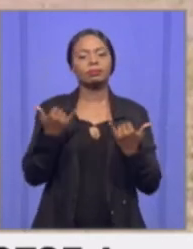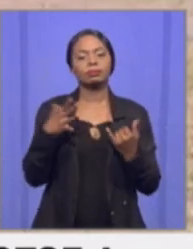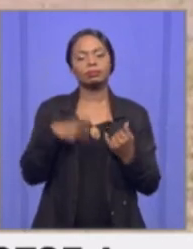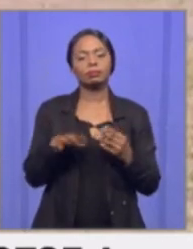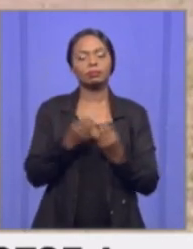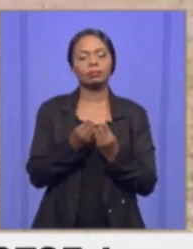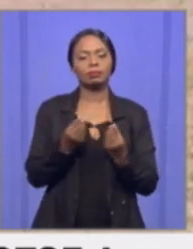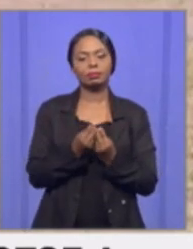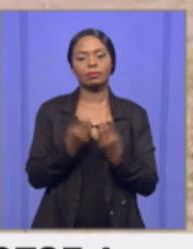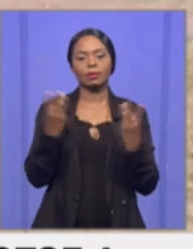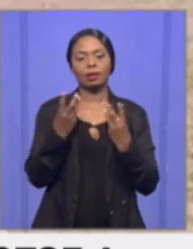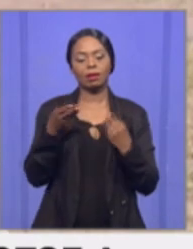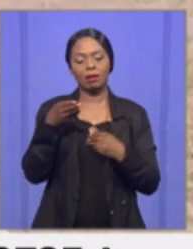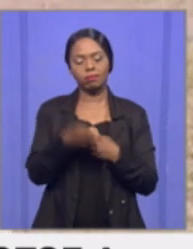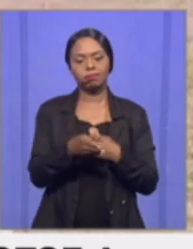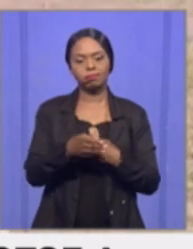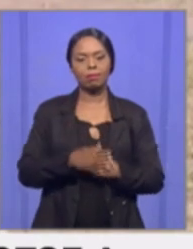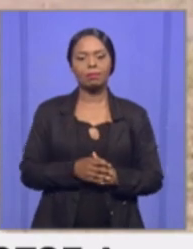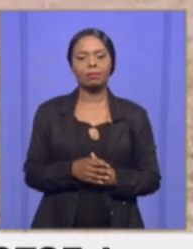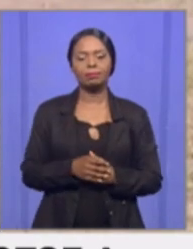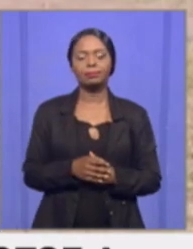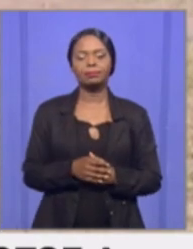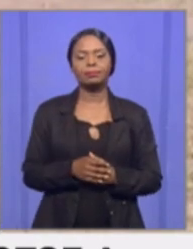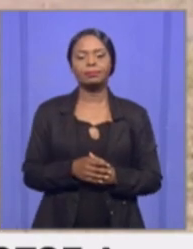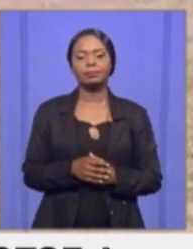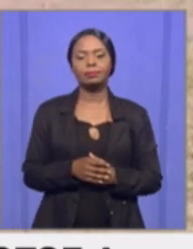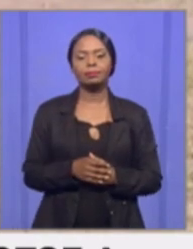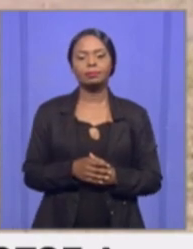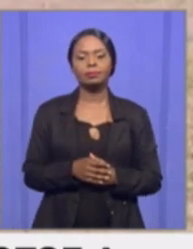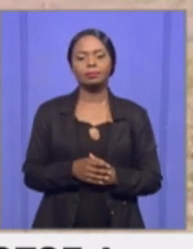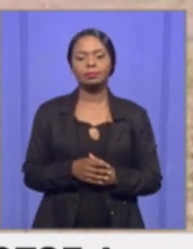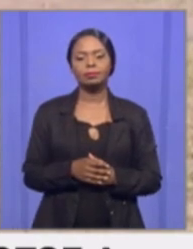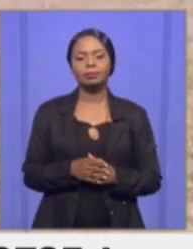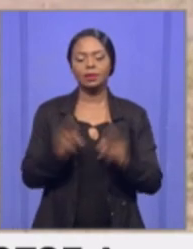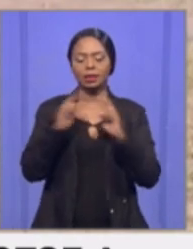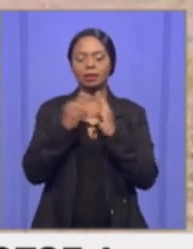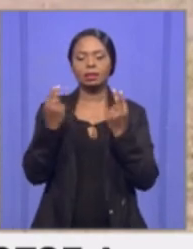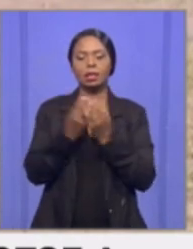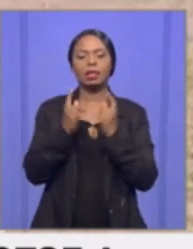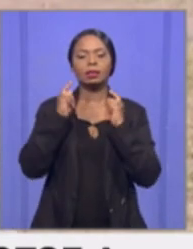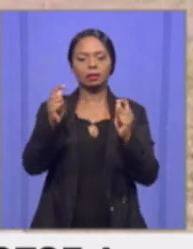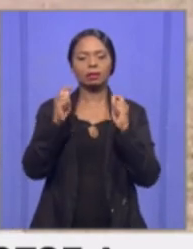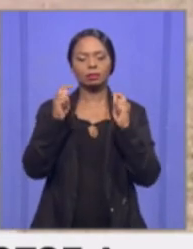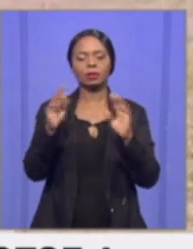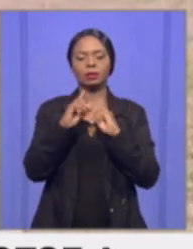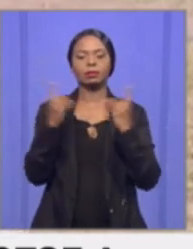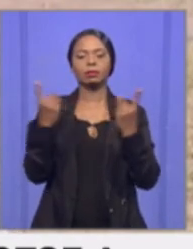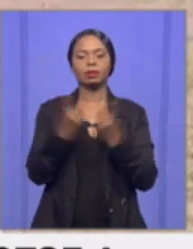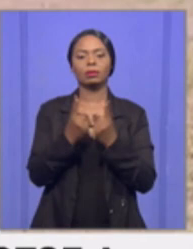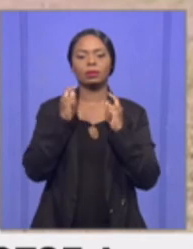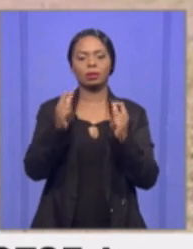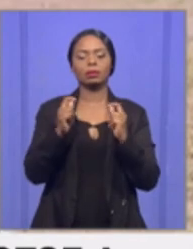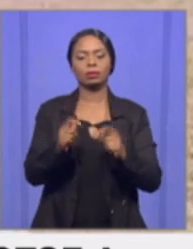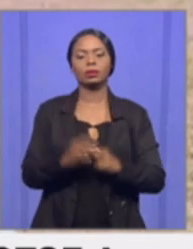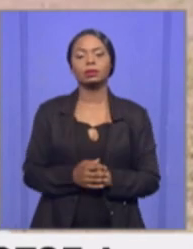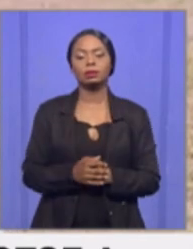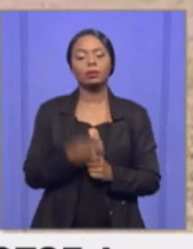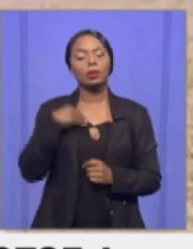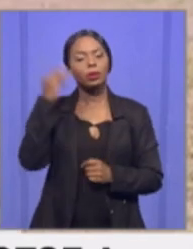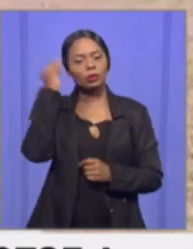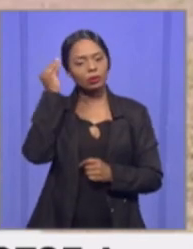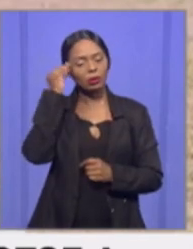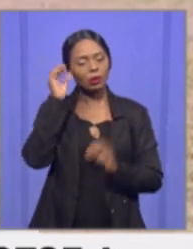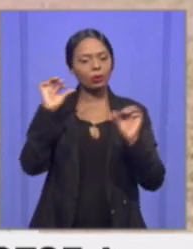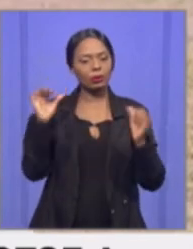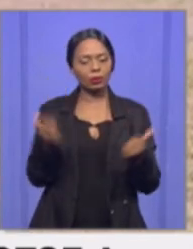ba leng gona mo kgwe le gone lekgwe ba tlileng le ne yona National Transport Department of Transport re a tseba gore go na le